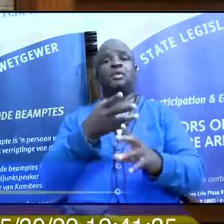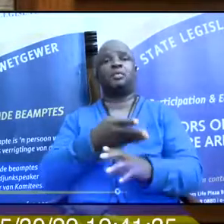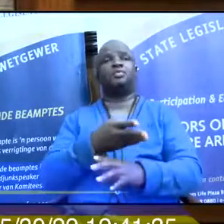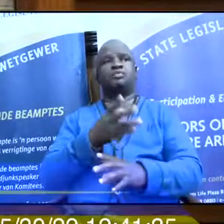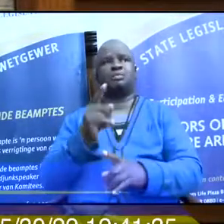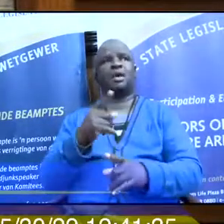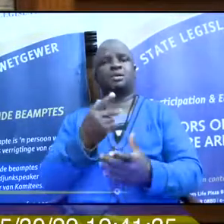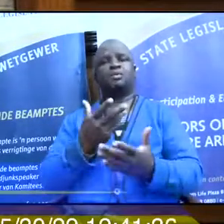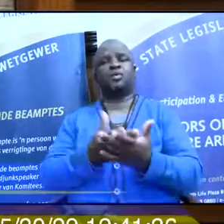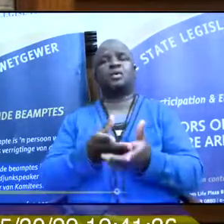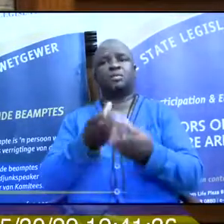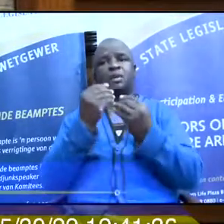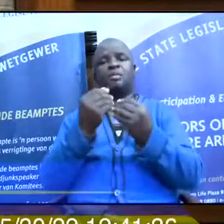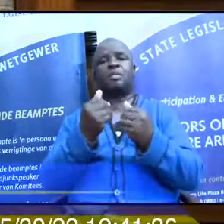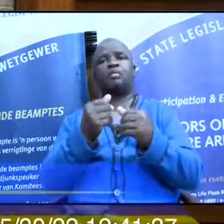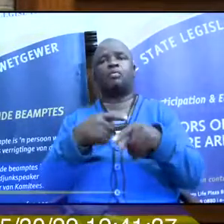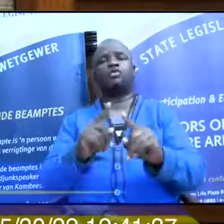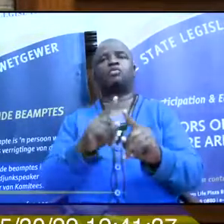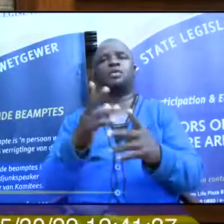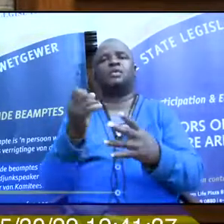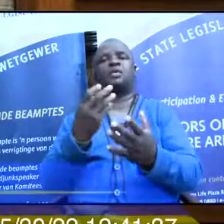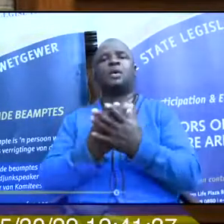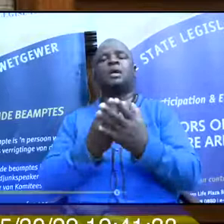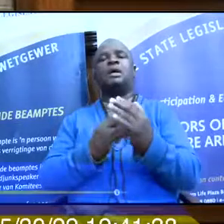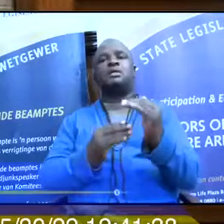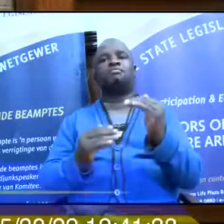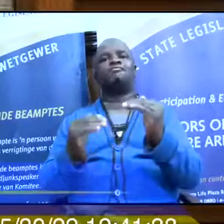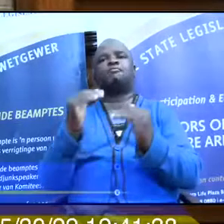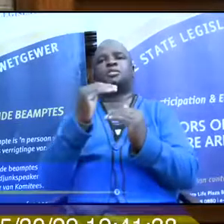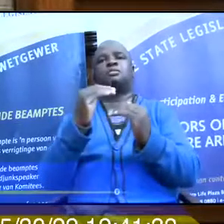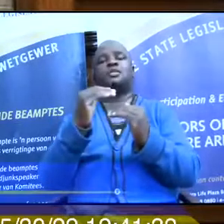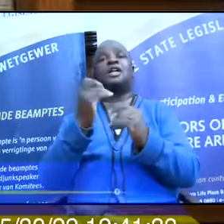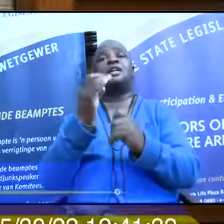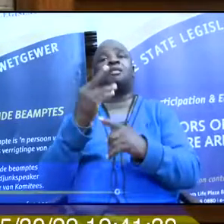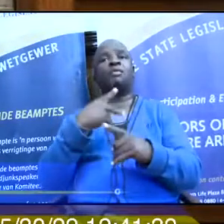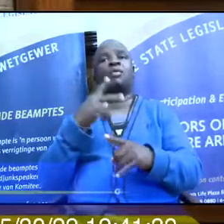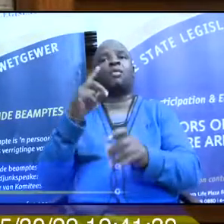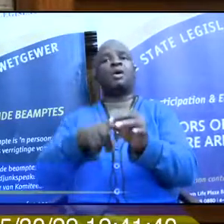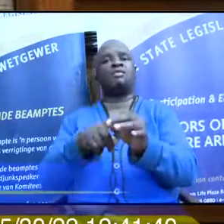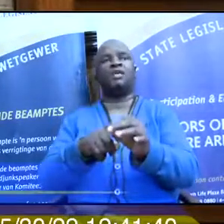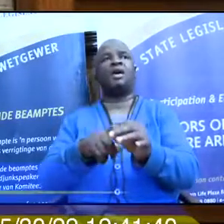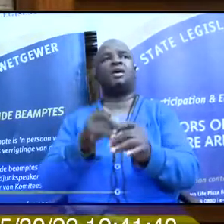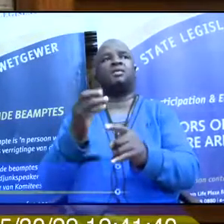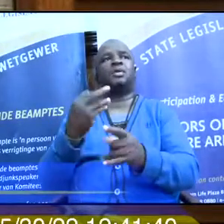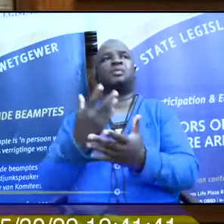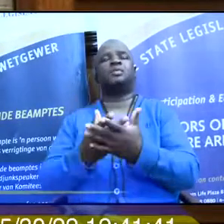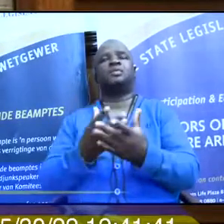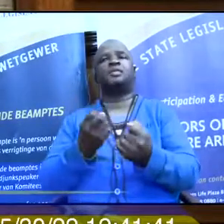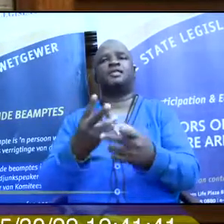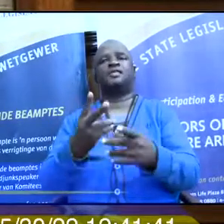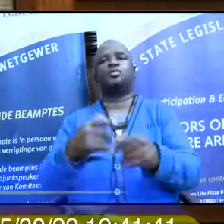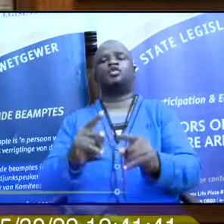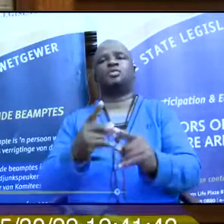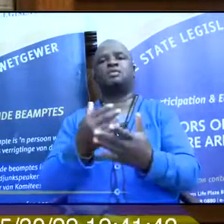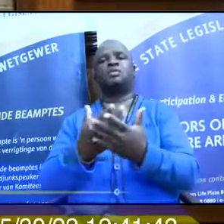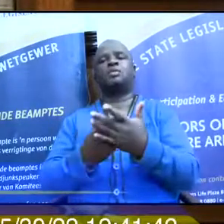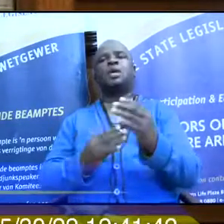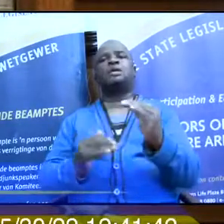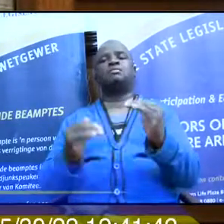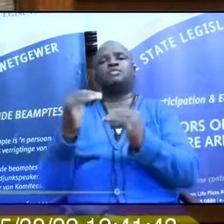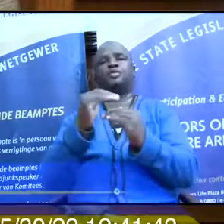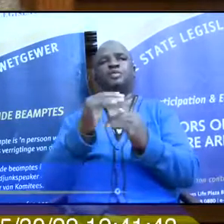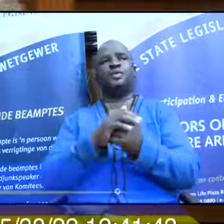they must get the latitude to can be promoted those who qualify for those positions let them give be given the latitude to be